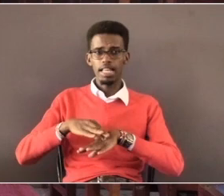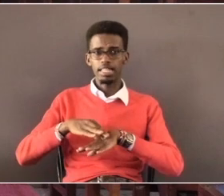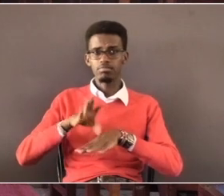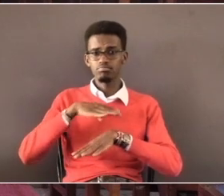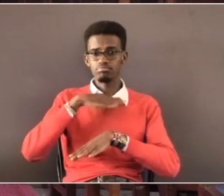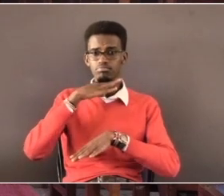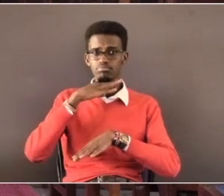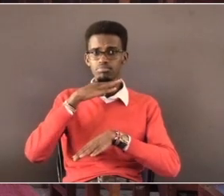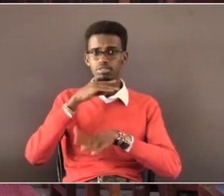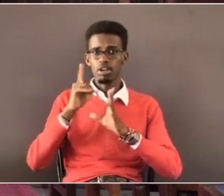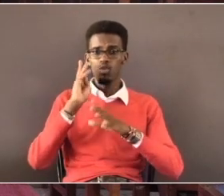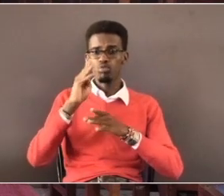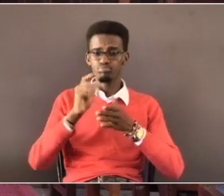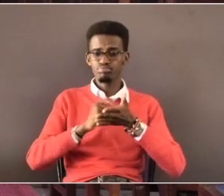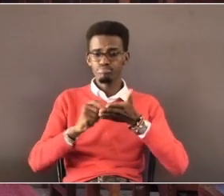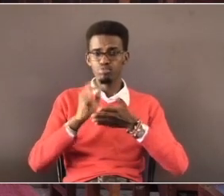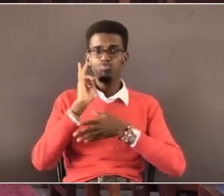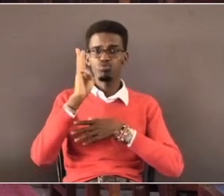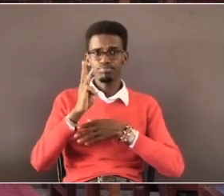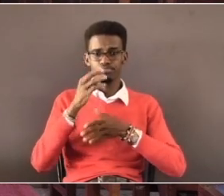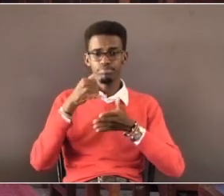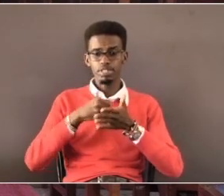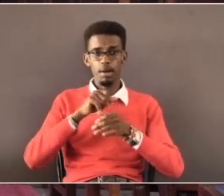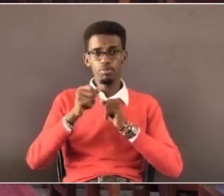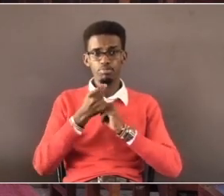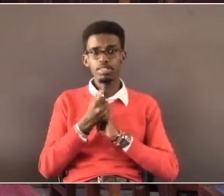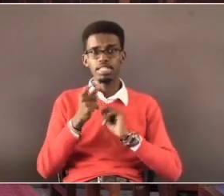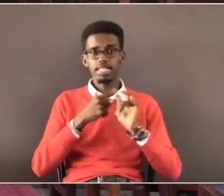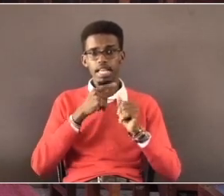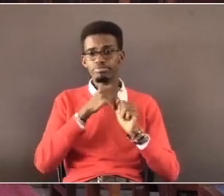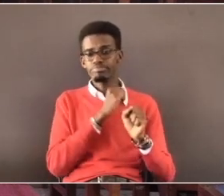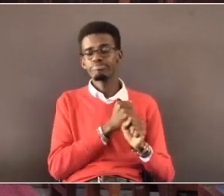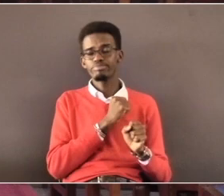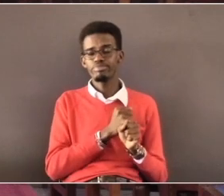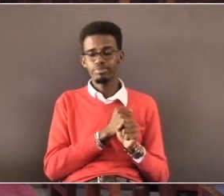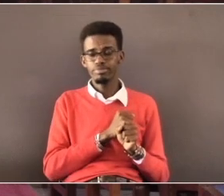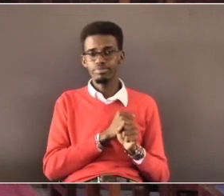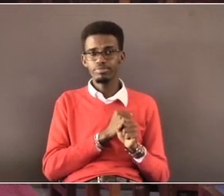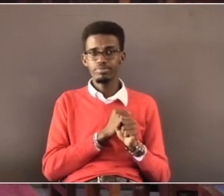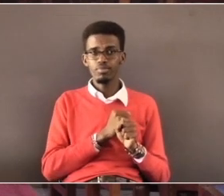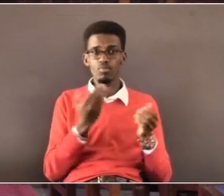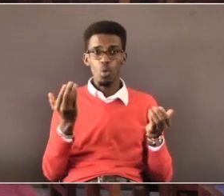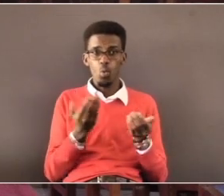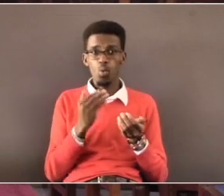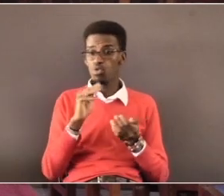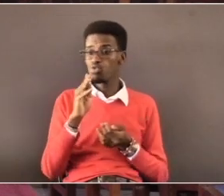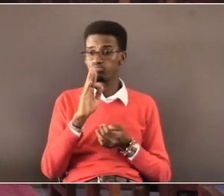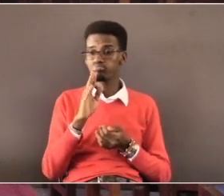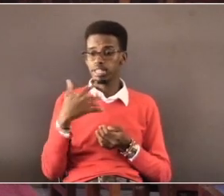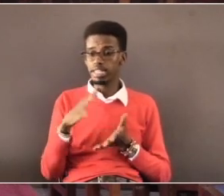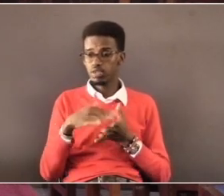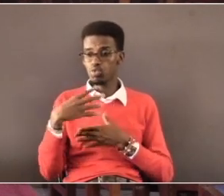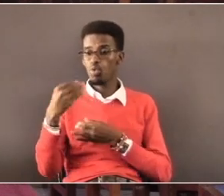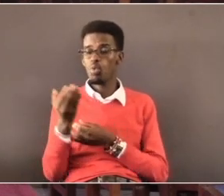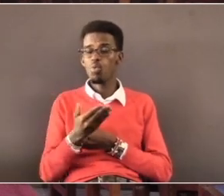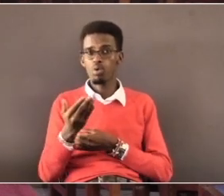will in advance? It's still about money, still about investments. Where would your things go? So